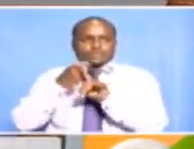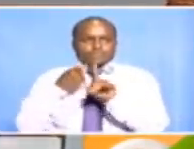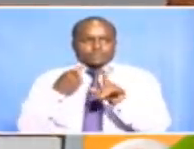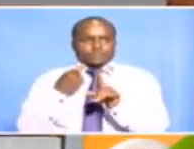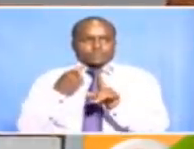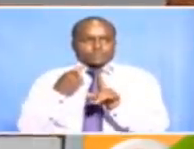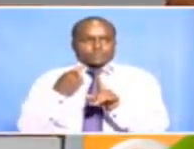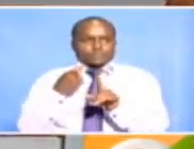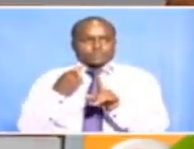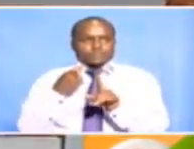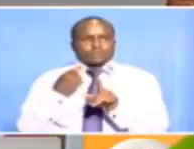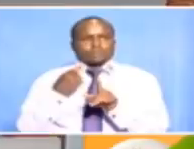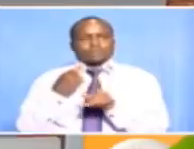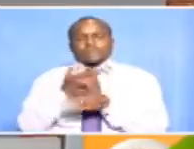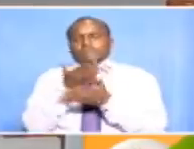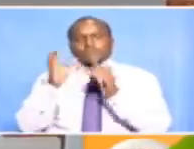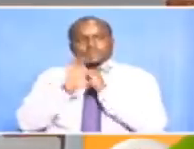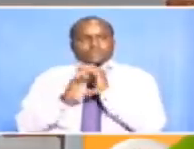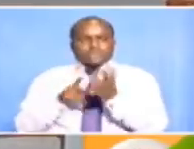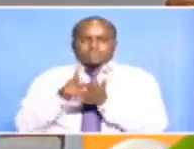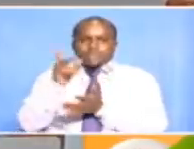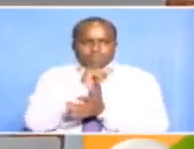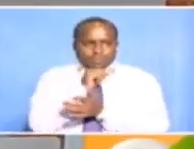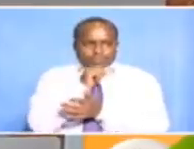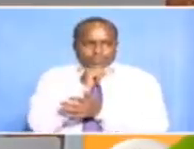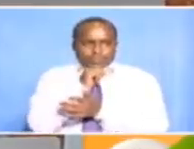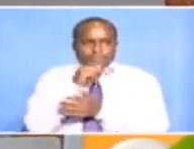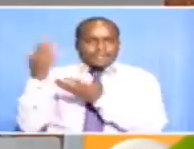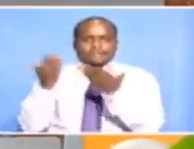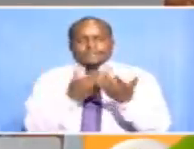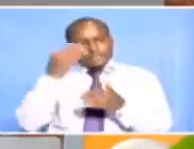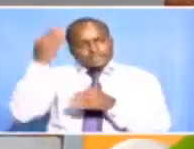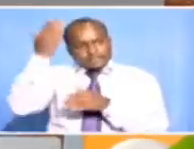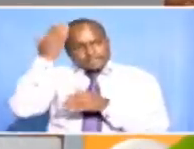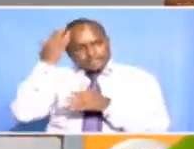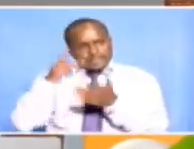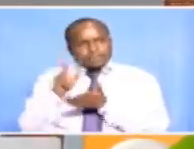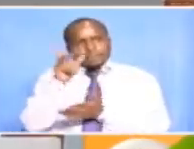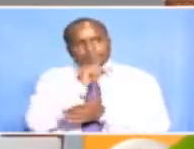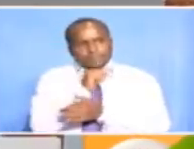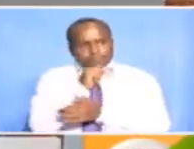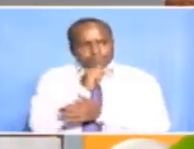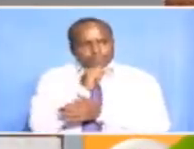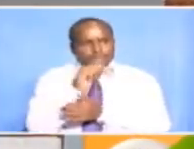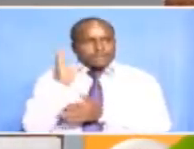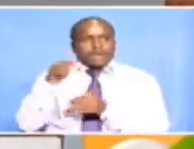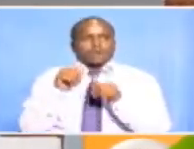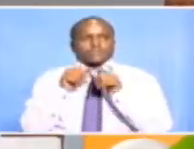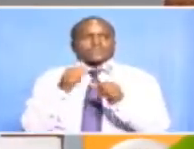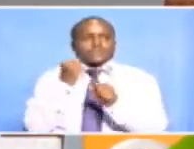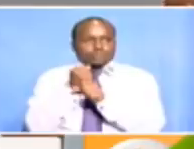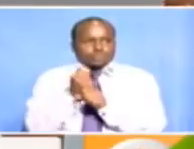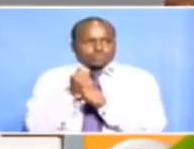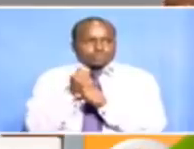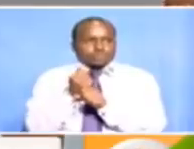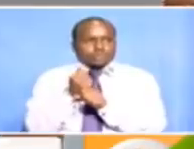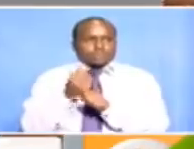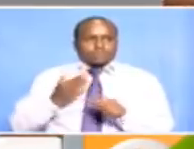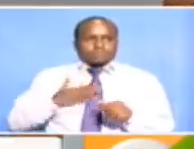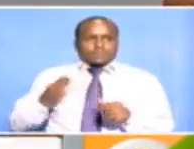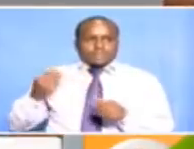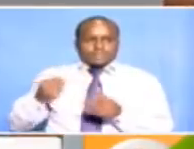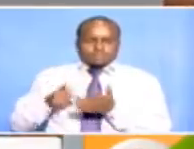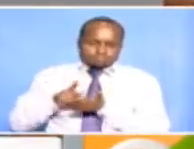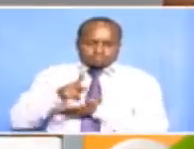not paid by the county. I invited nurses. I paid them. Pharmacists, I pay them. I'll still do the same way. I'll go back to my pocket, pay